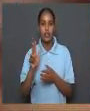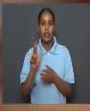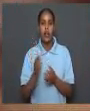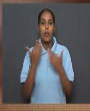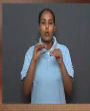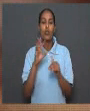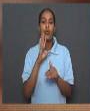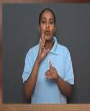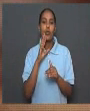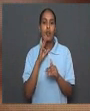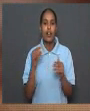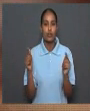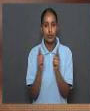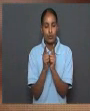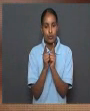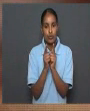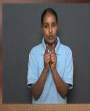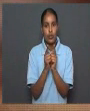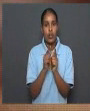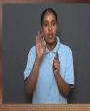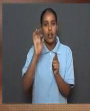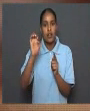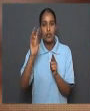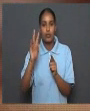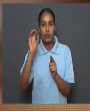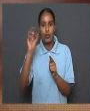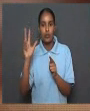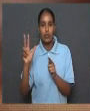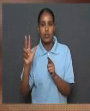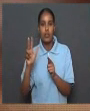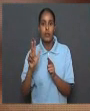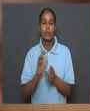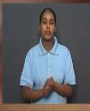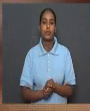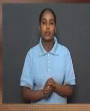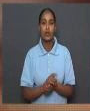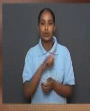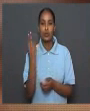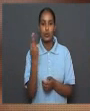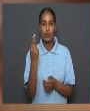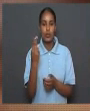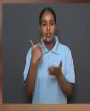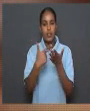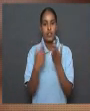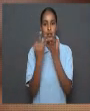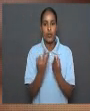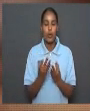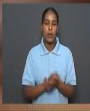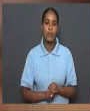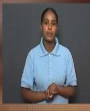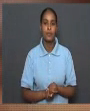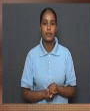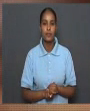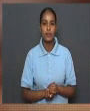of water associated with iron oxide varies, though, so we use this formula.